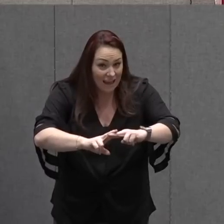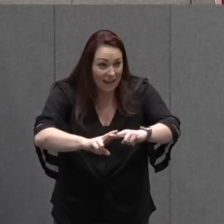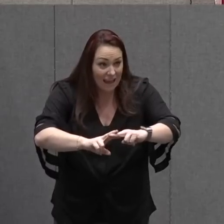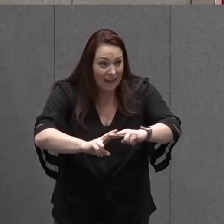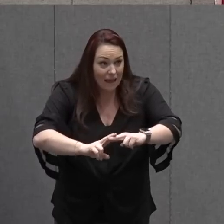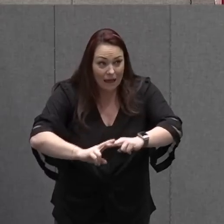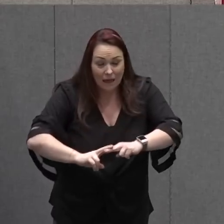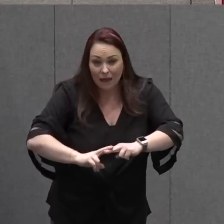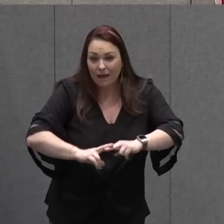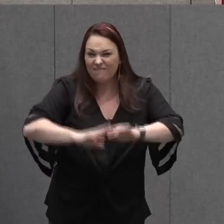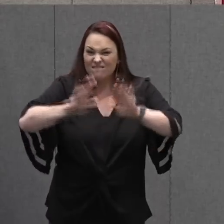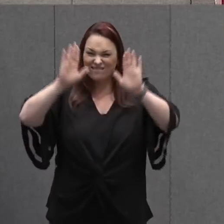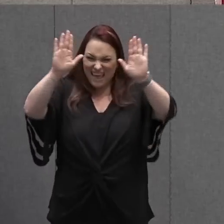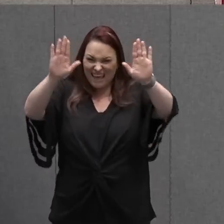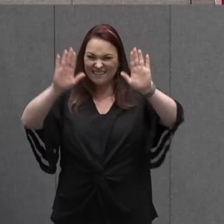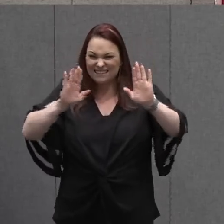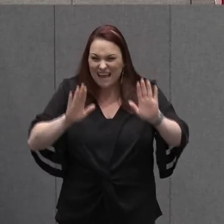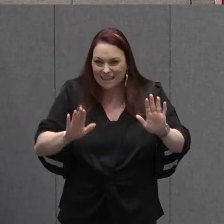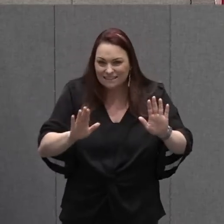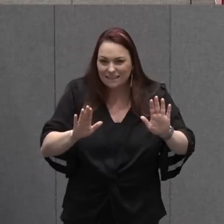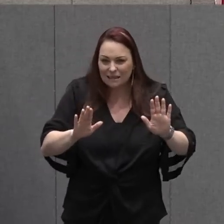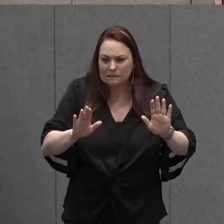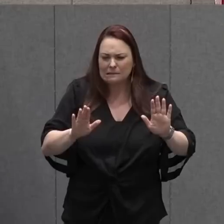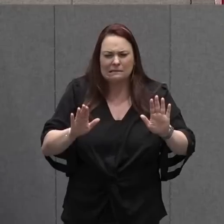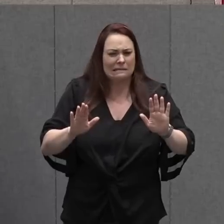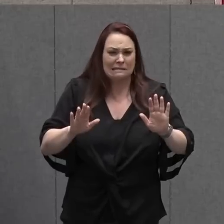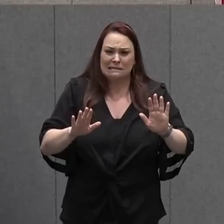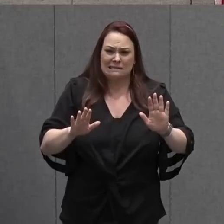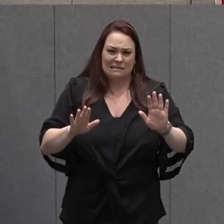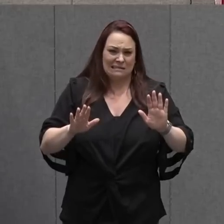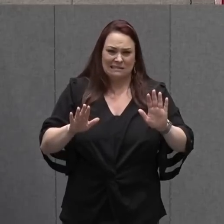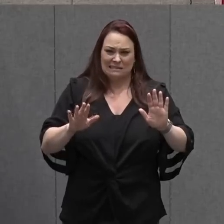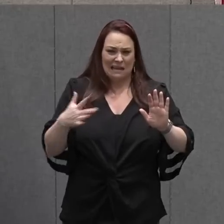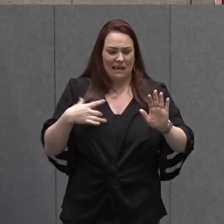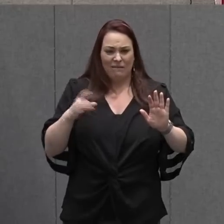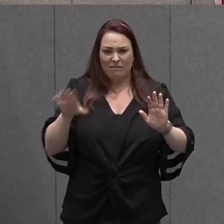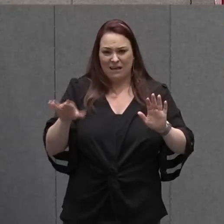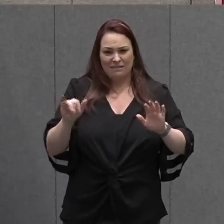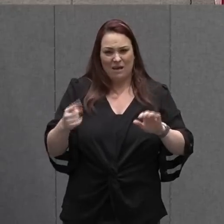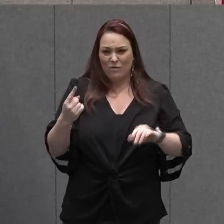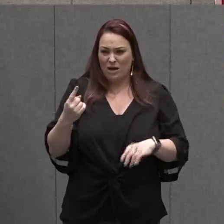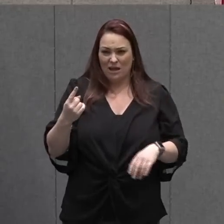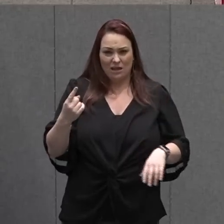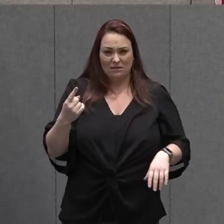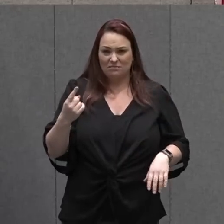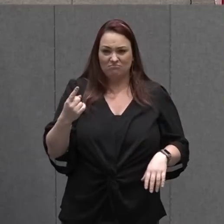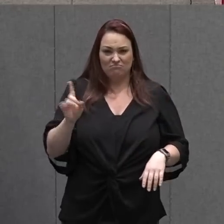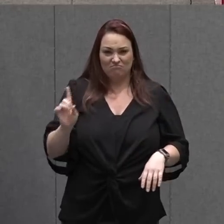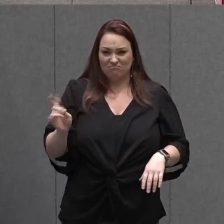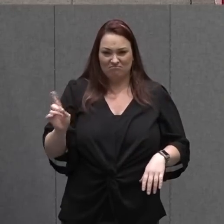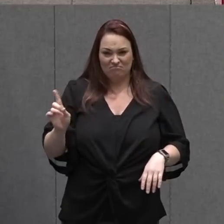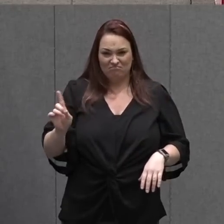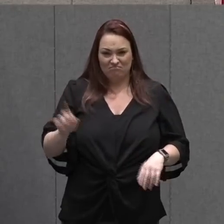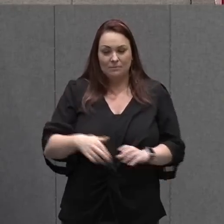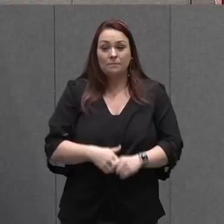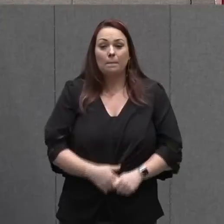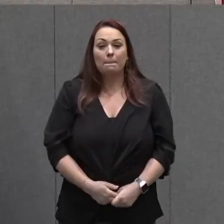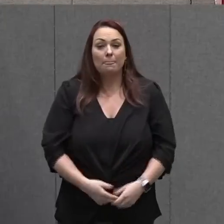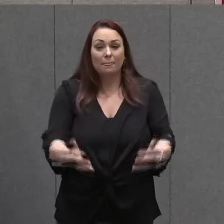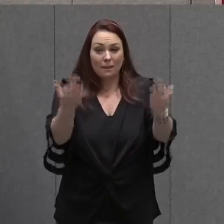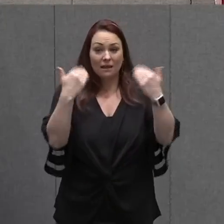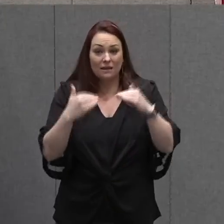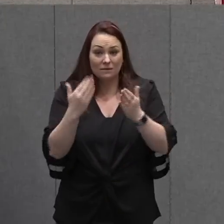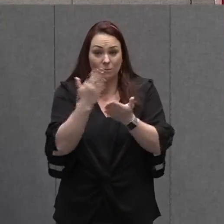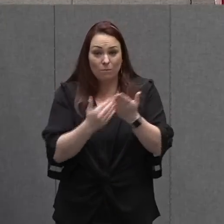Fantastic. You're on the right track. That one hurt to say. The next one, it's a two-part